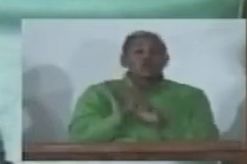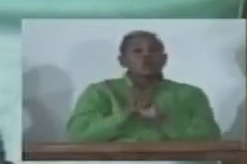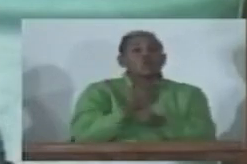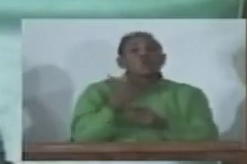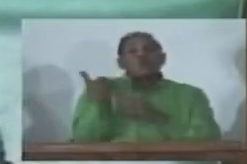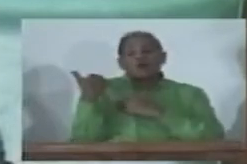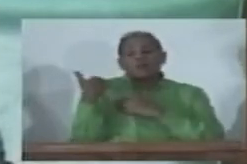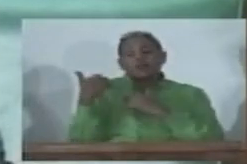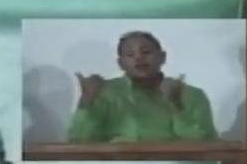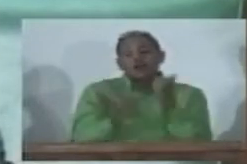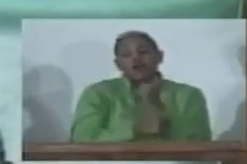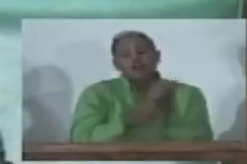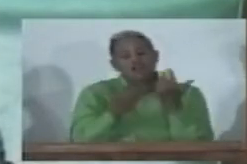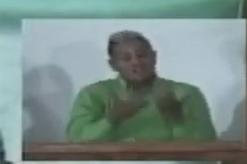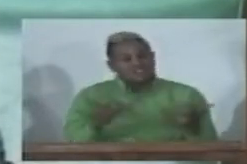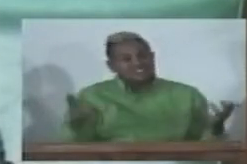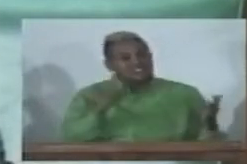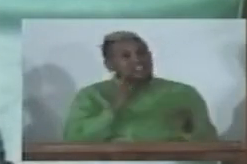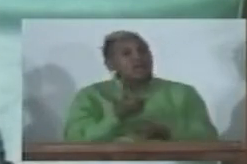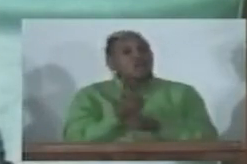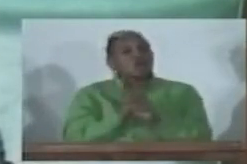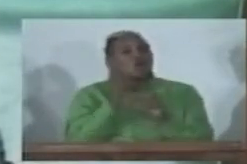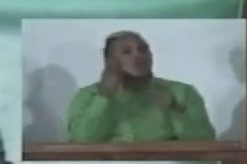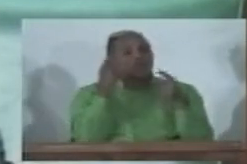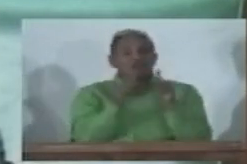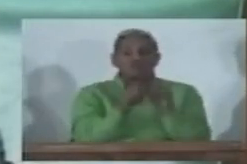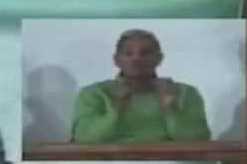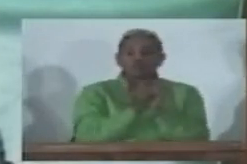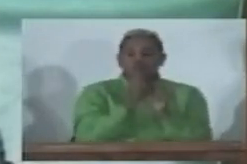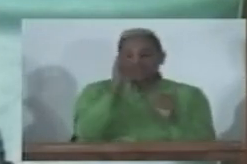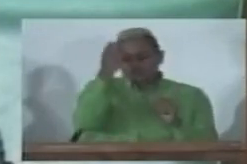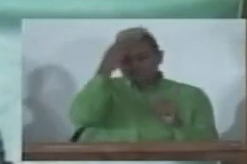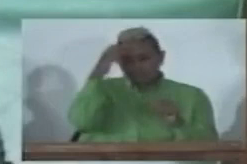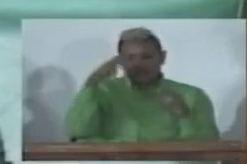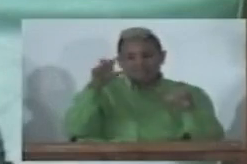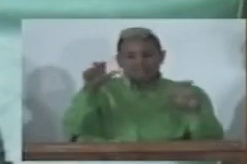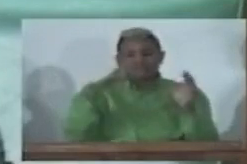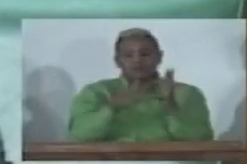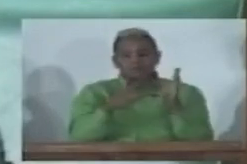under facility and loan agreements with the European Investment Bank,